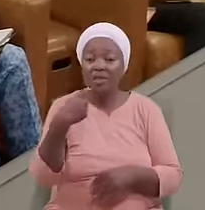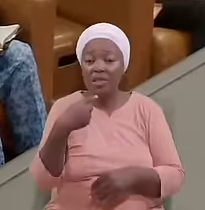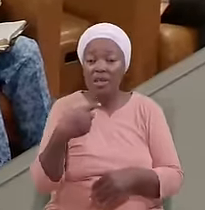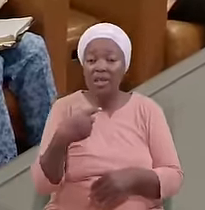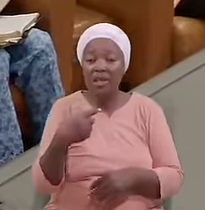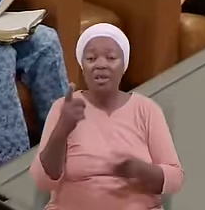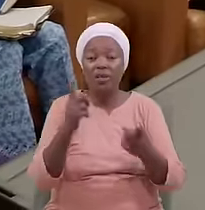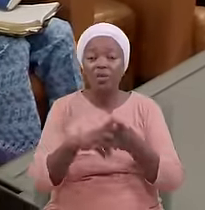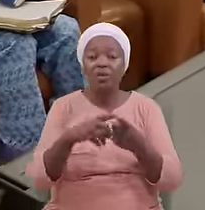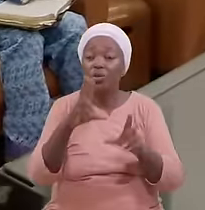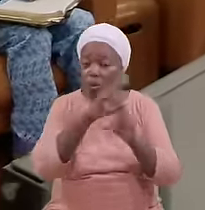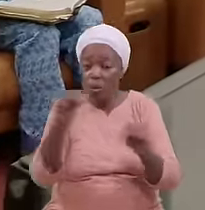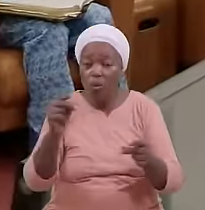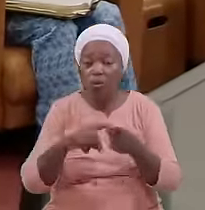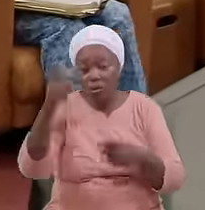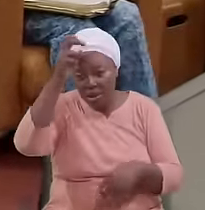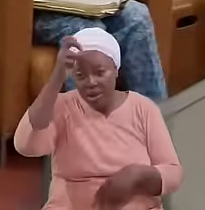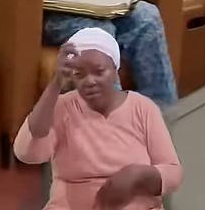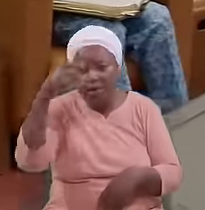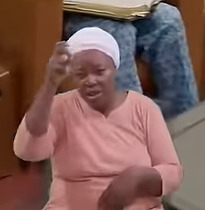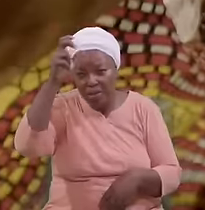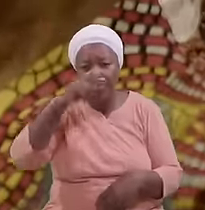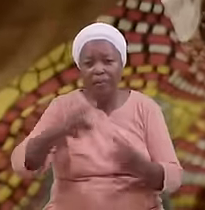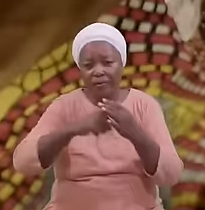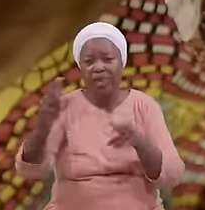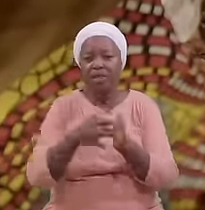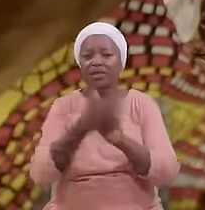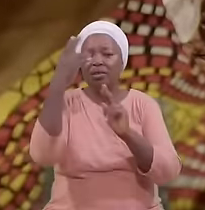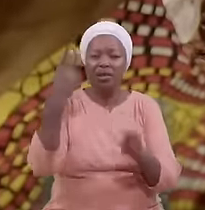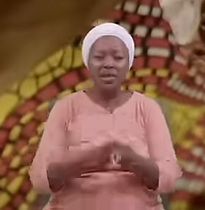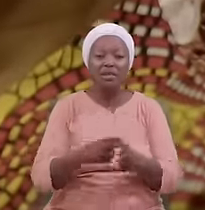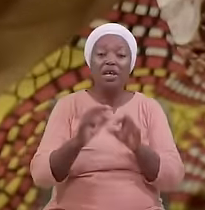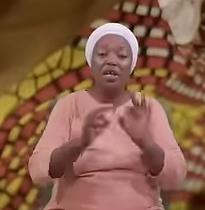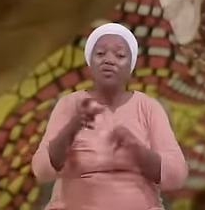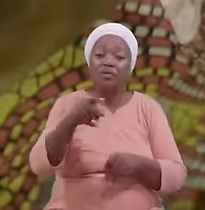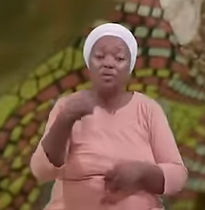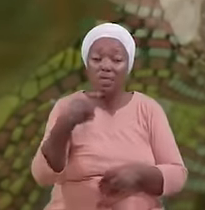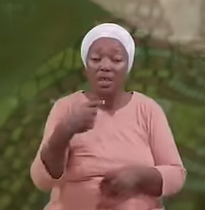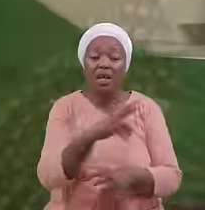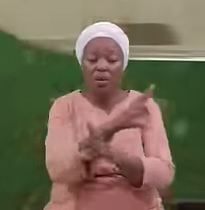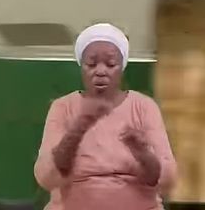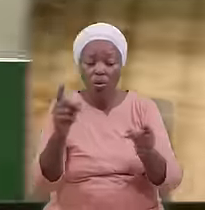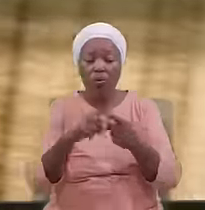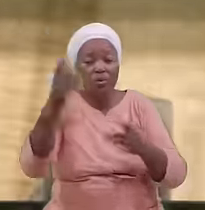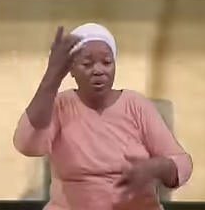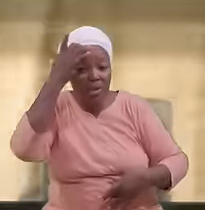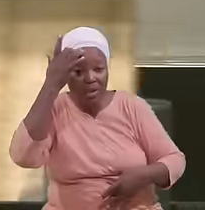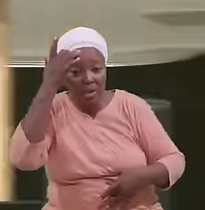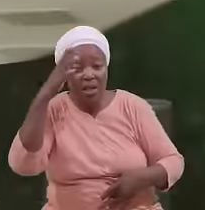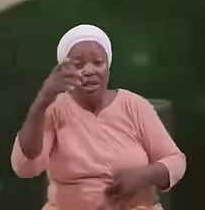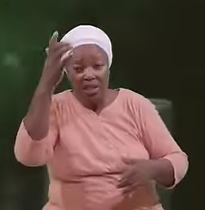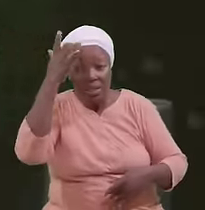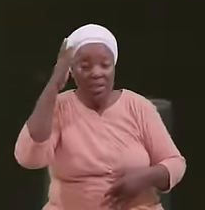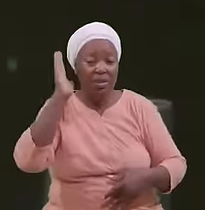to the devil will run away. If you say no to disease,